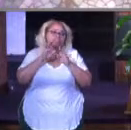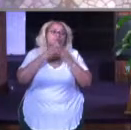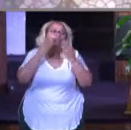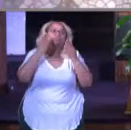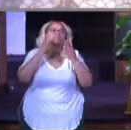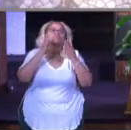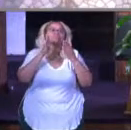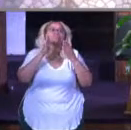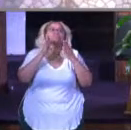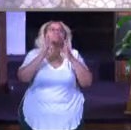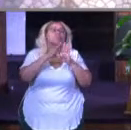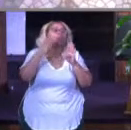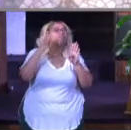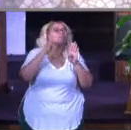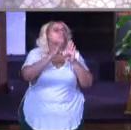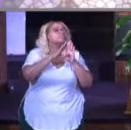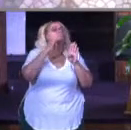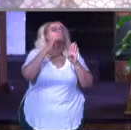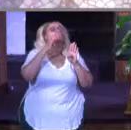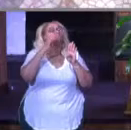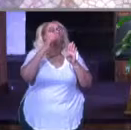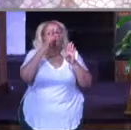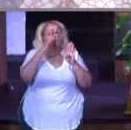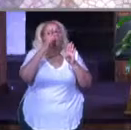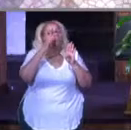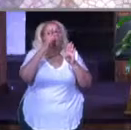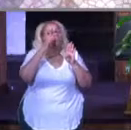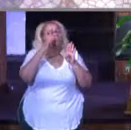He's opening the door.